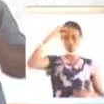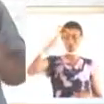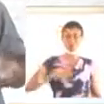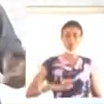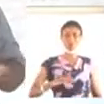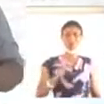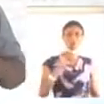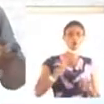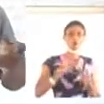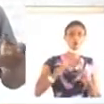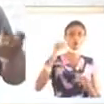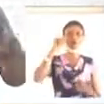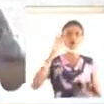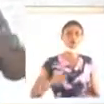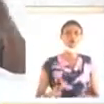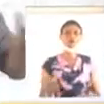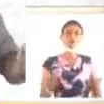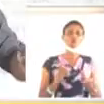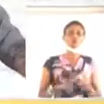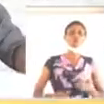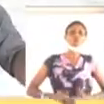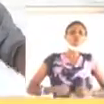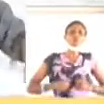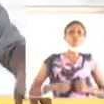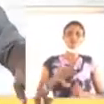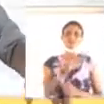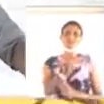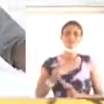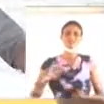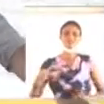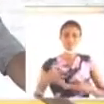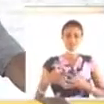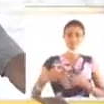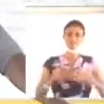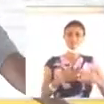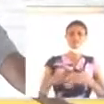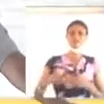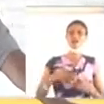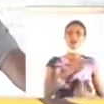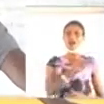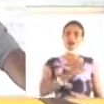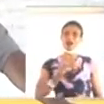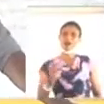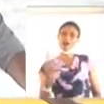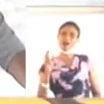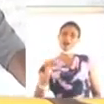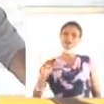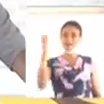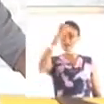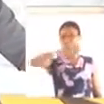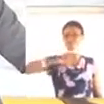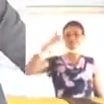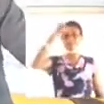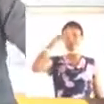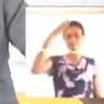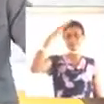and young girls, they want to dress like an African man. The young boy, the young girl want